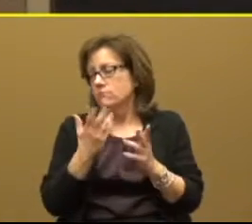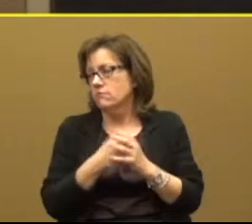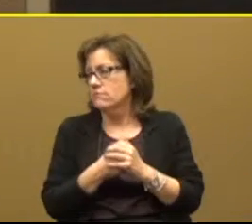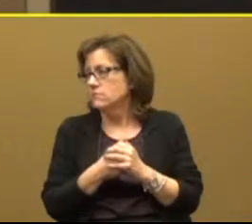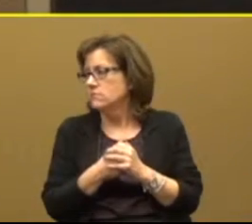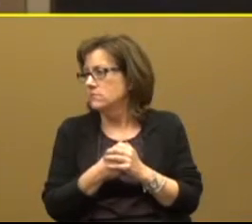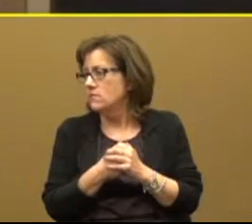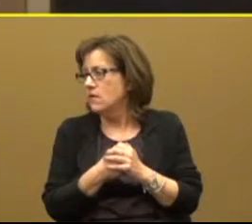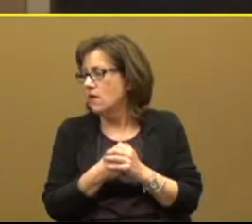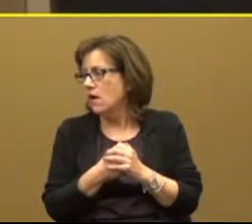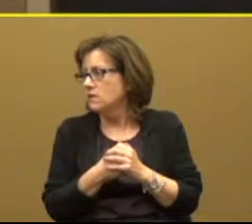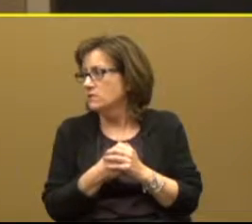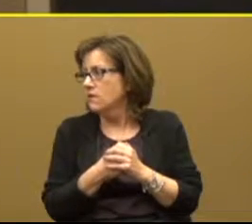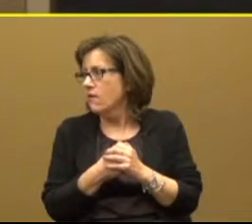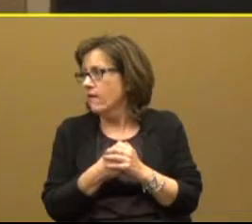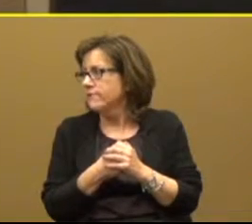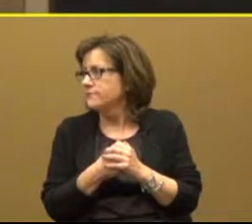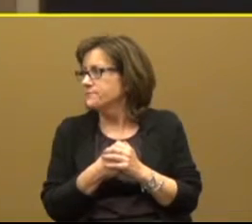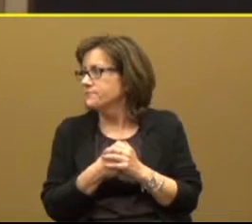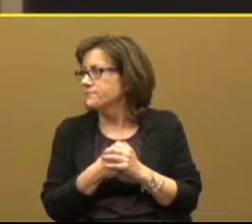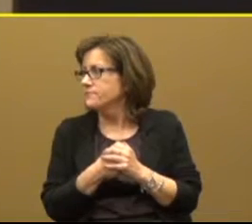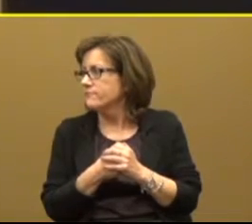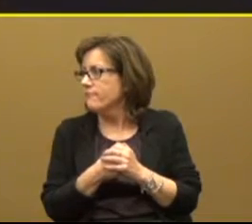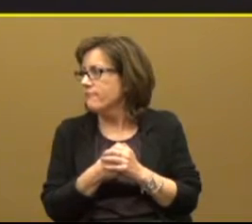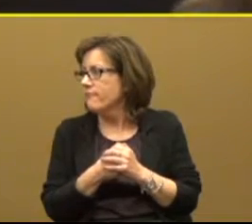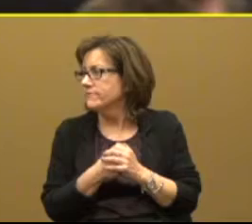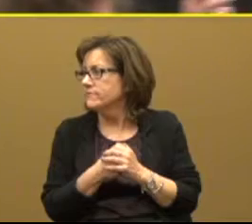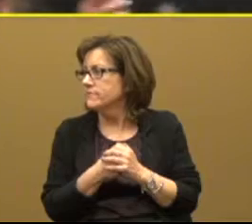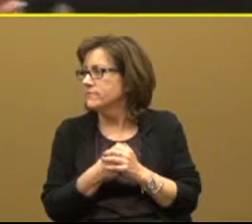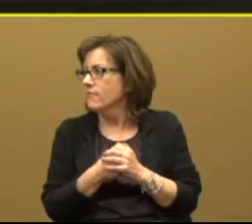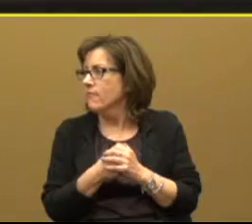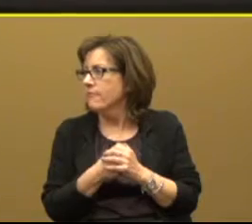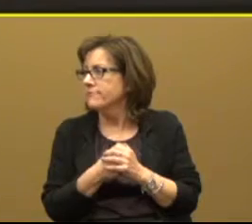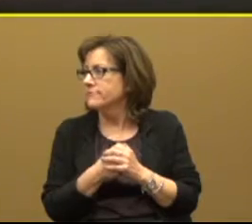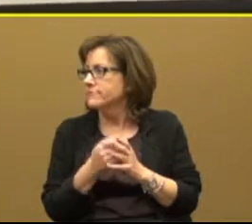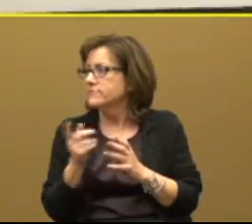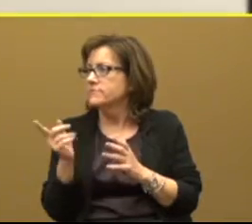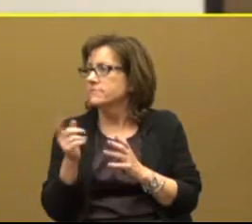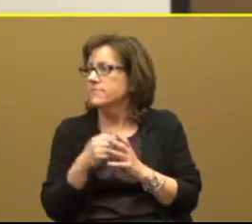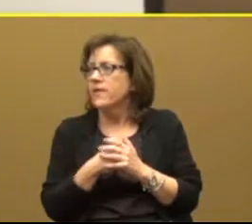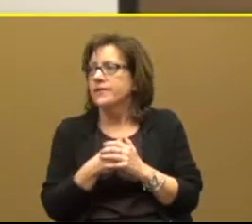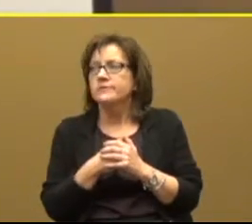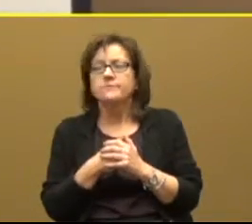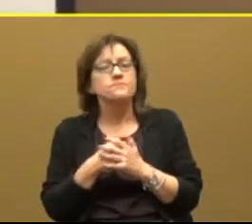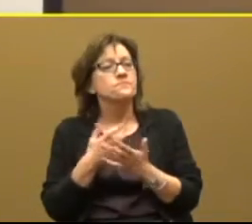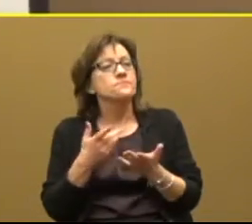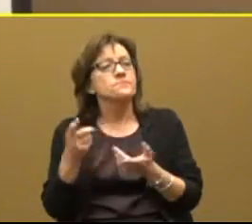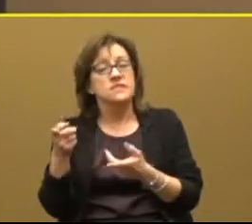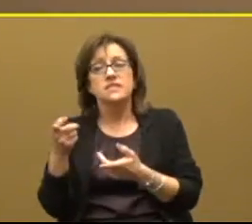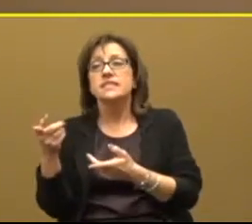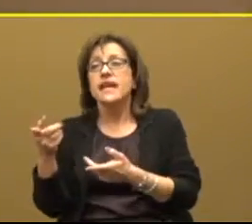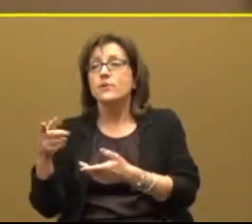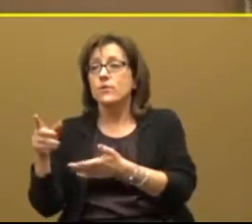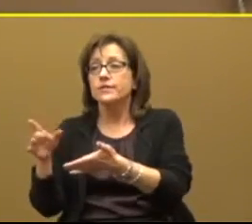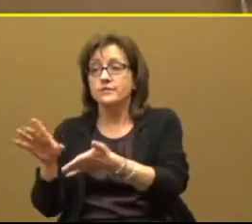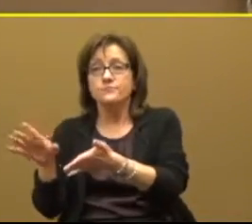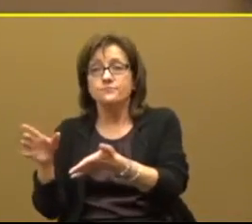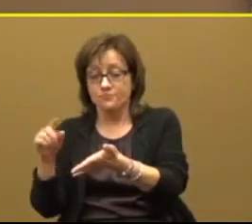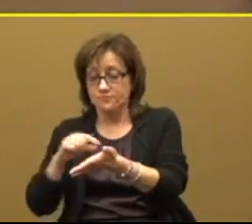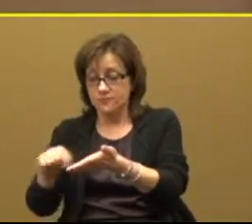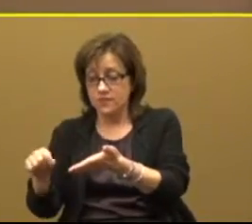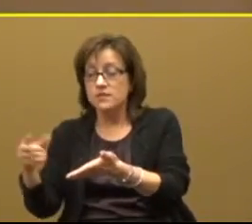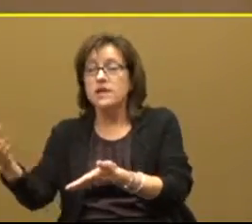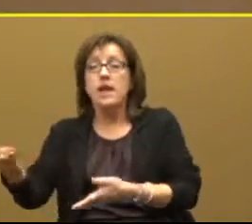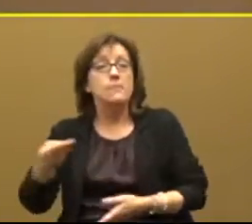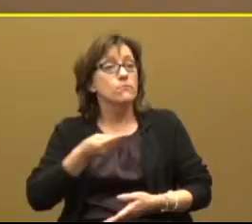for communication books. And at this phase, they would bring this to the communication partner and you're going to train